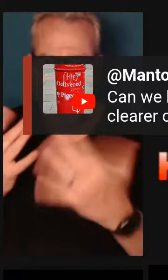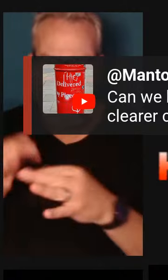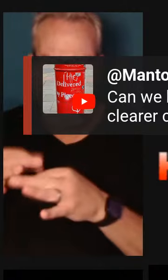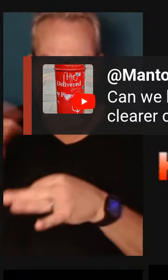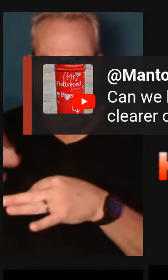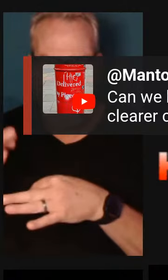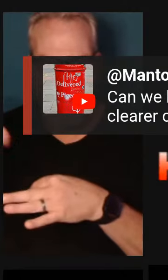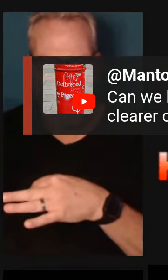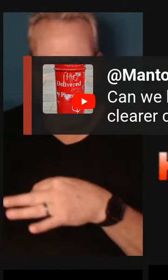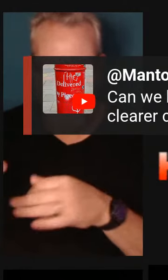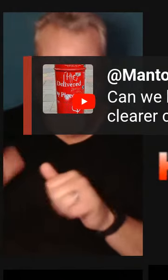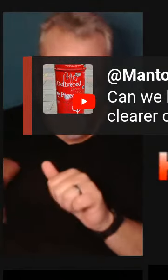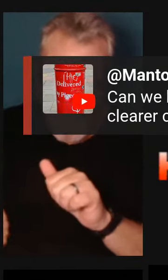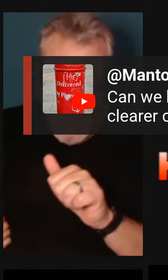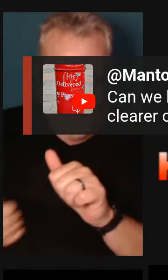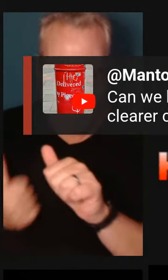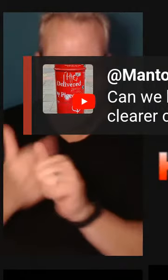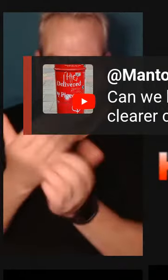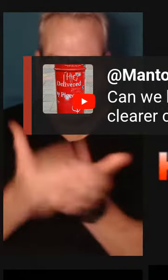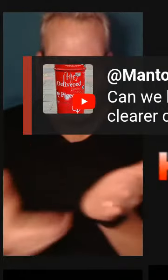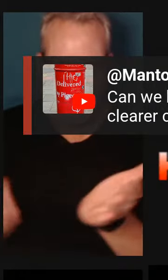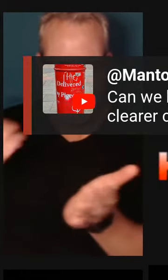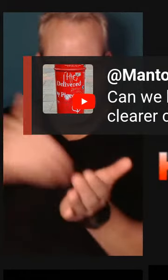do it again. Yeah.